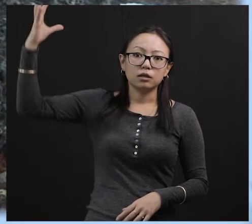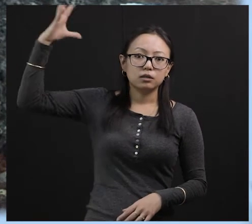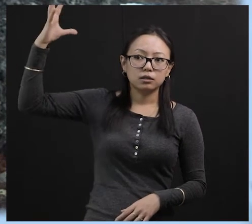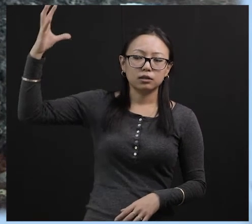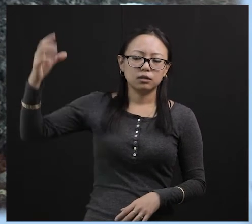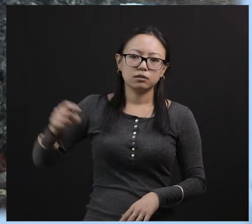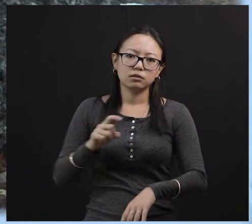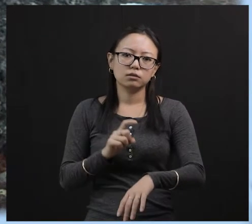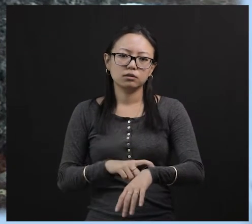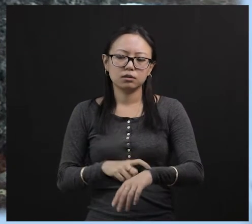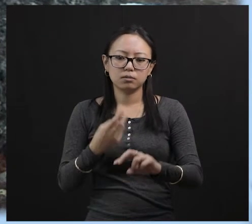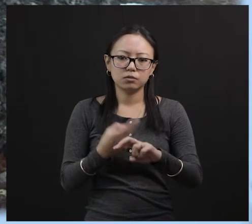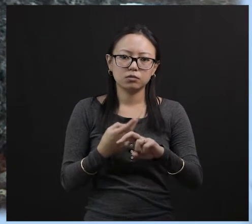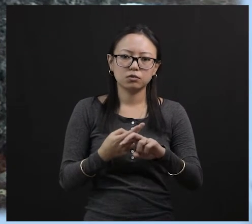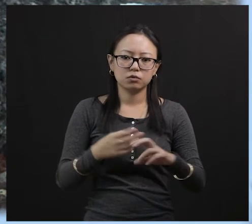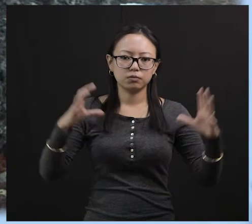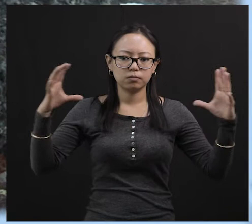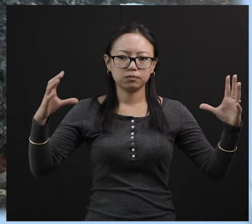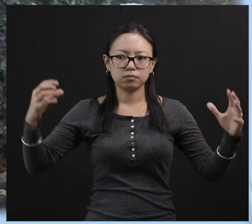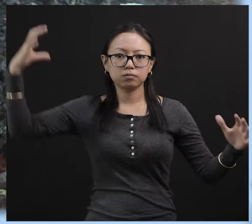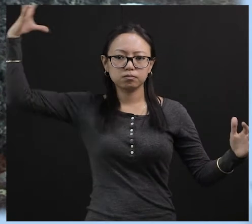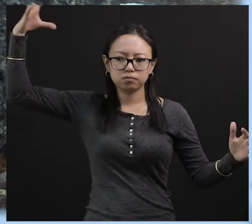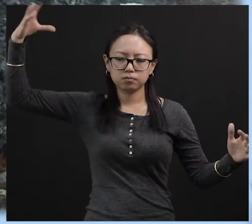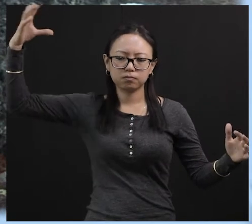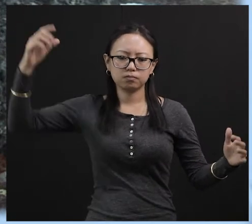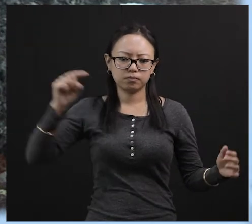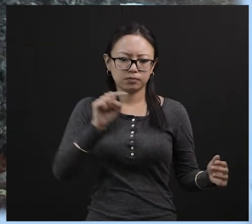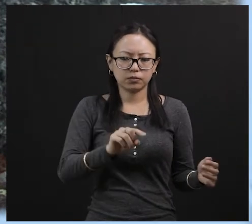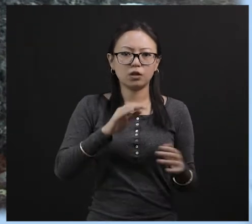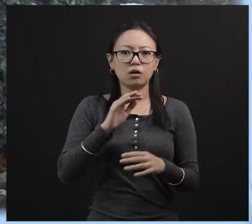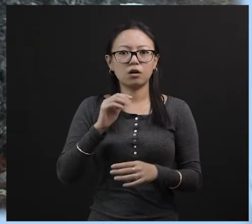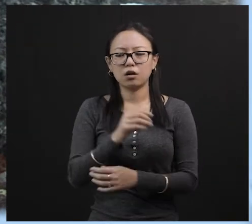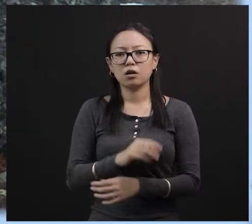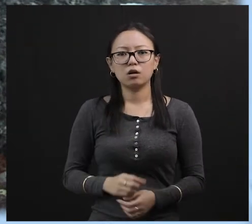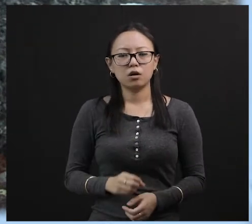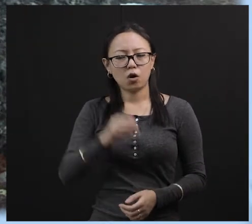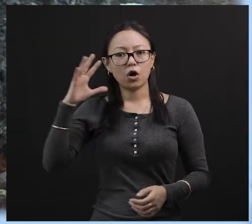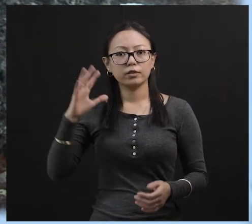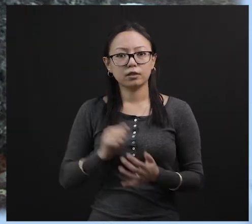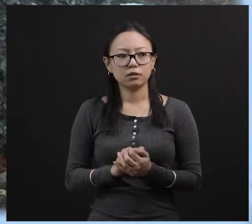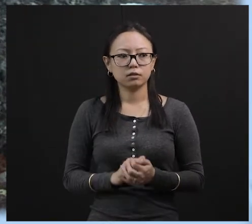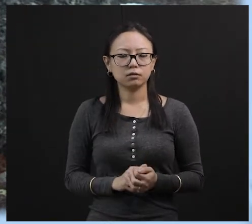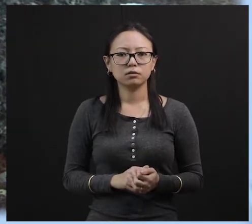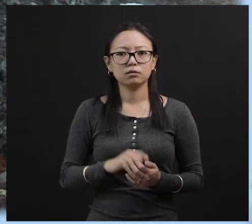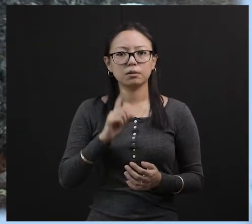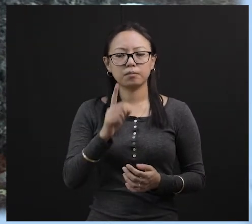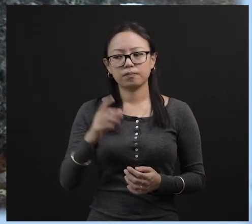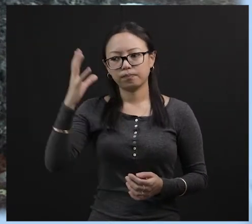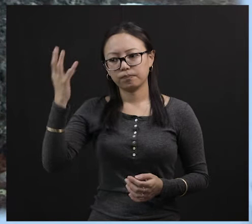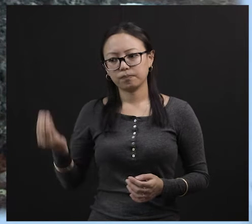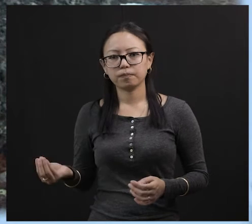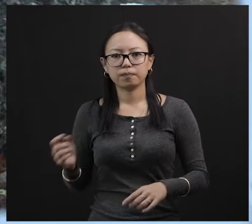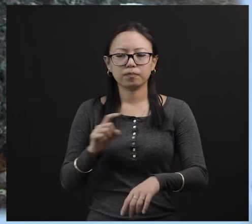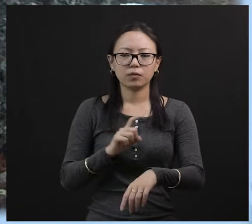This process of heating and cooling over several years causes huge boulders